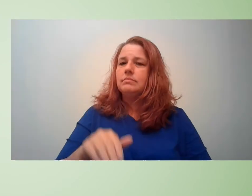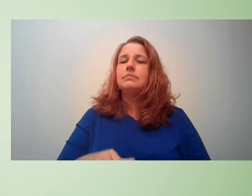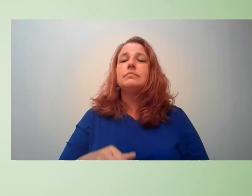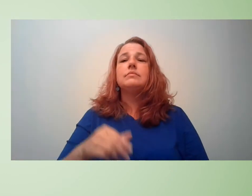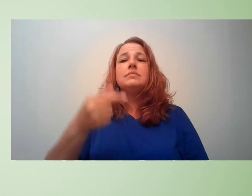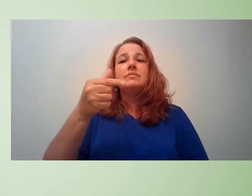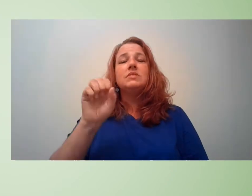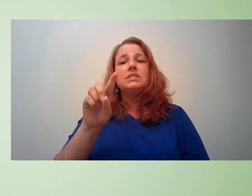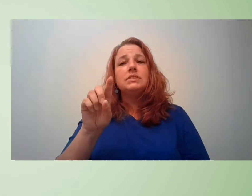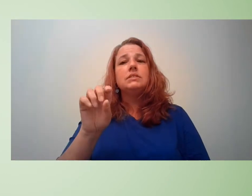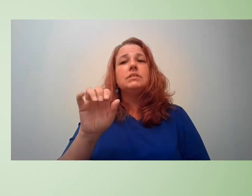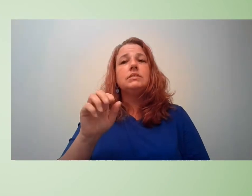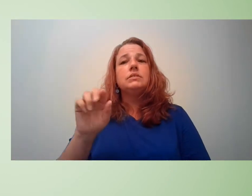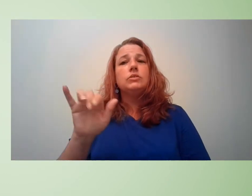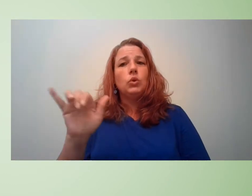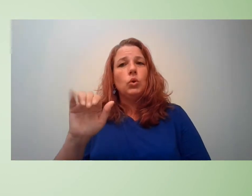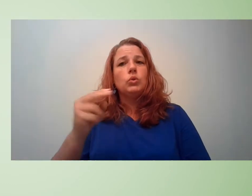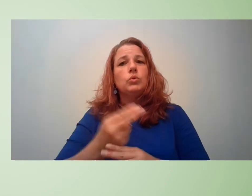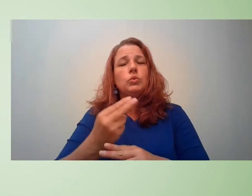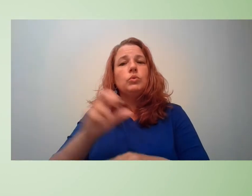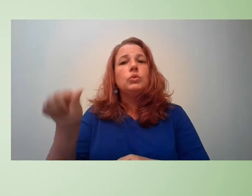program focused on reading and math.